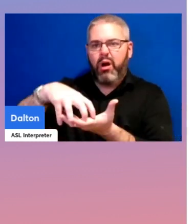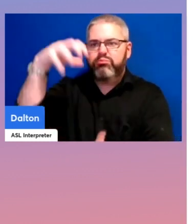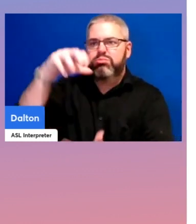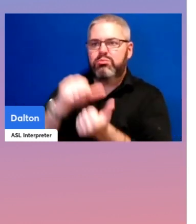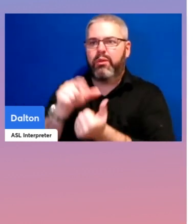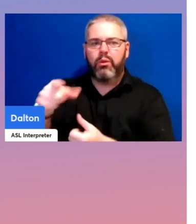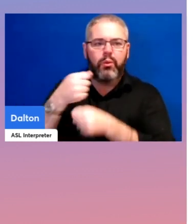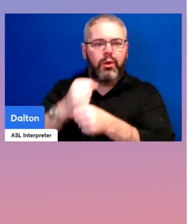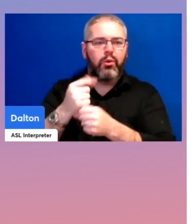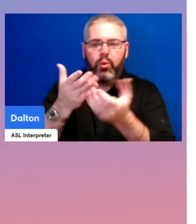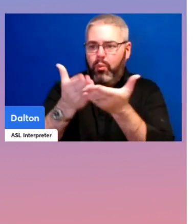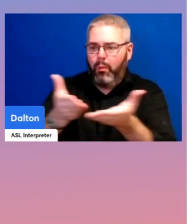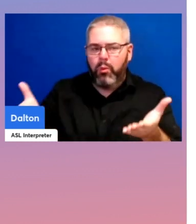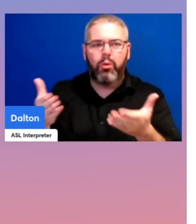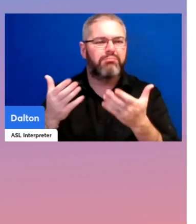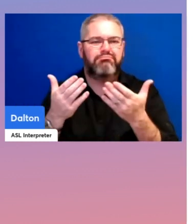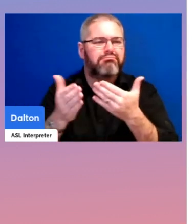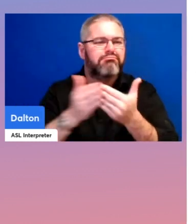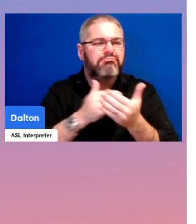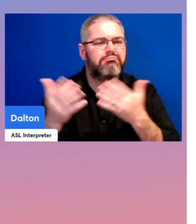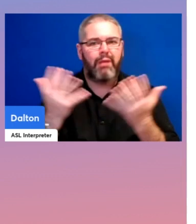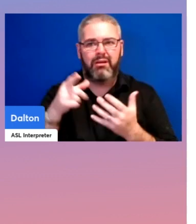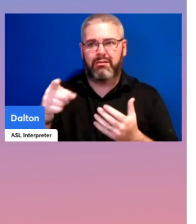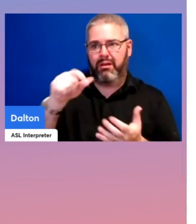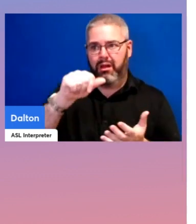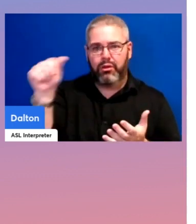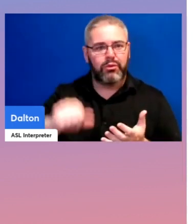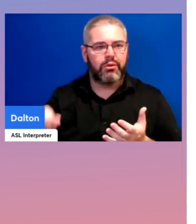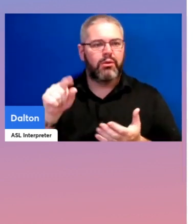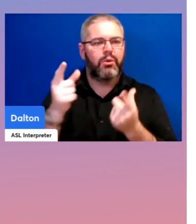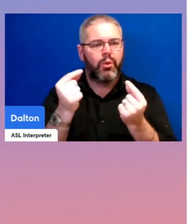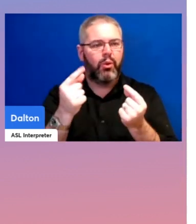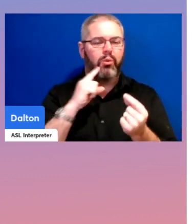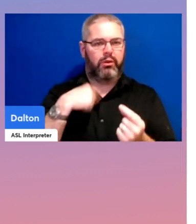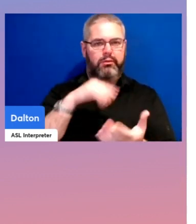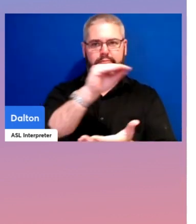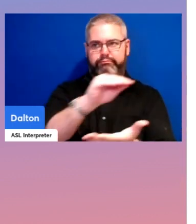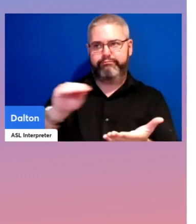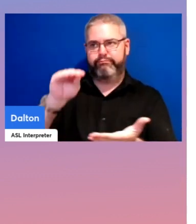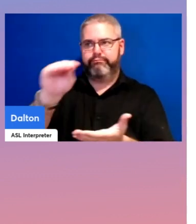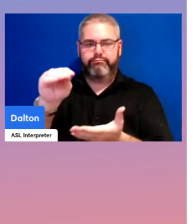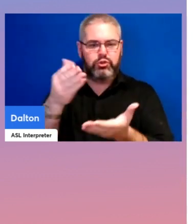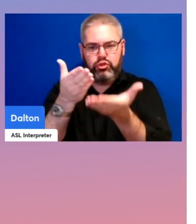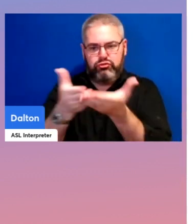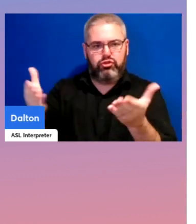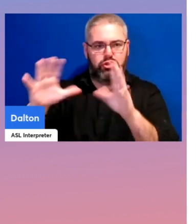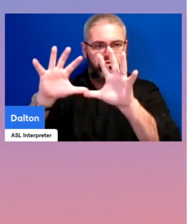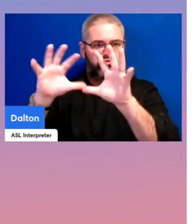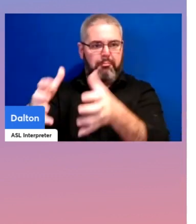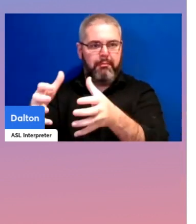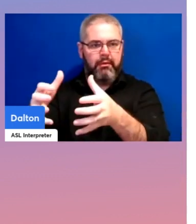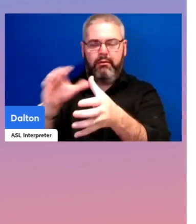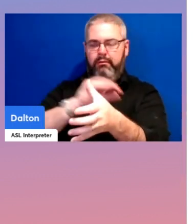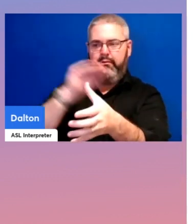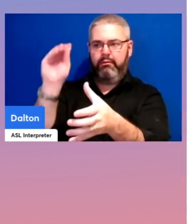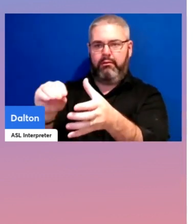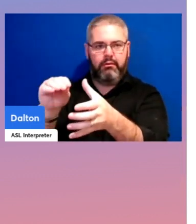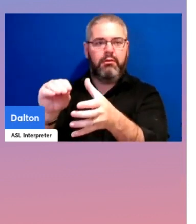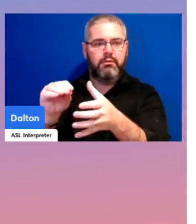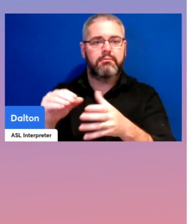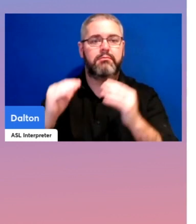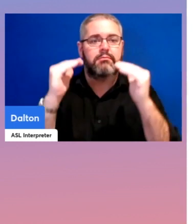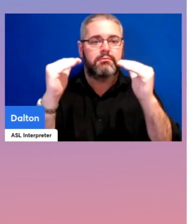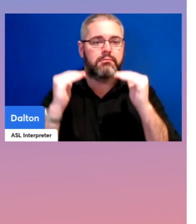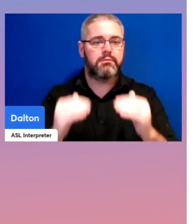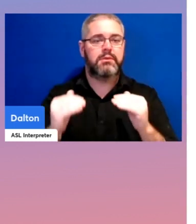creating a resource of any kind in Azure, you need to place it inside of a resource group. Then we have the network